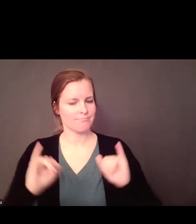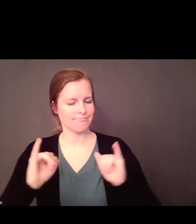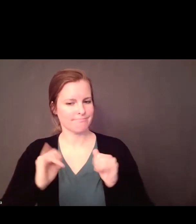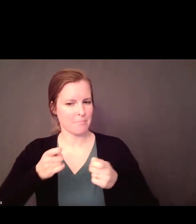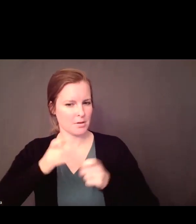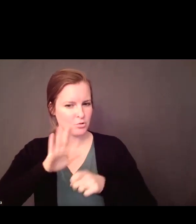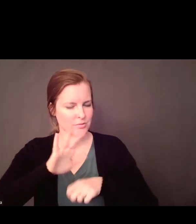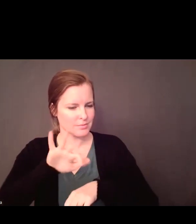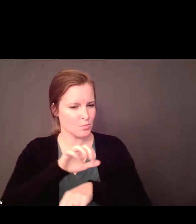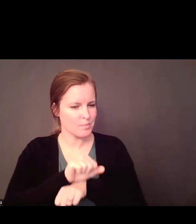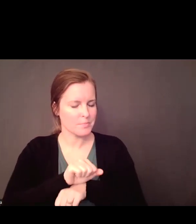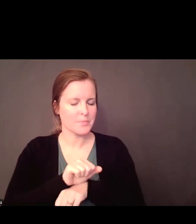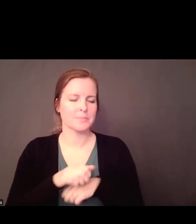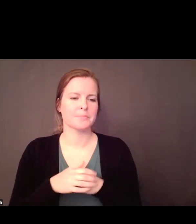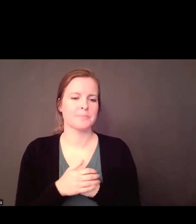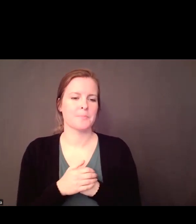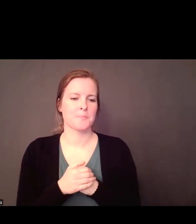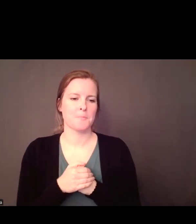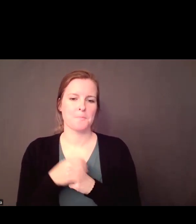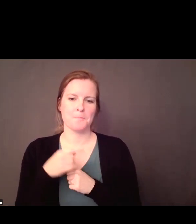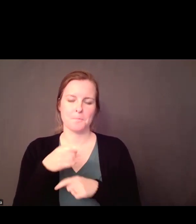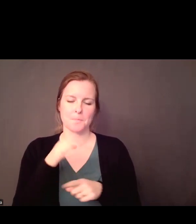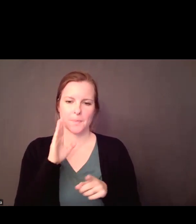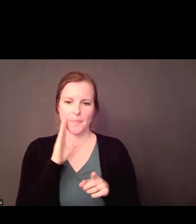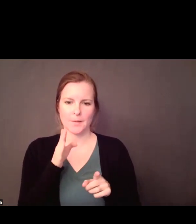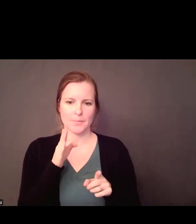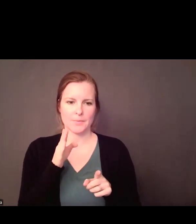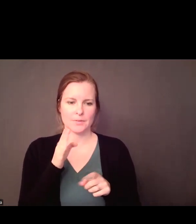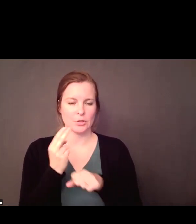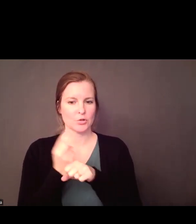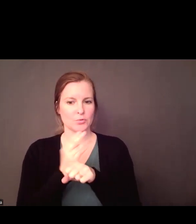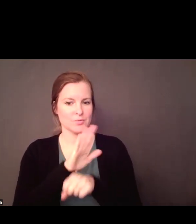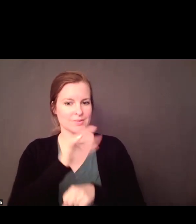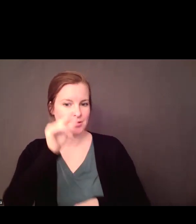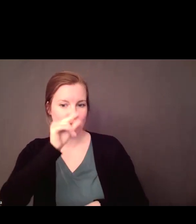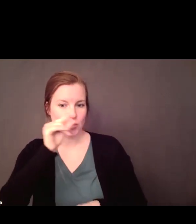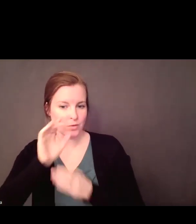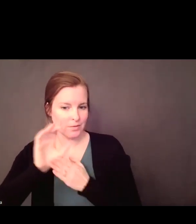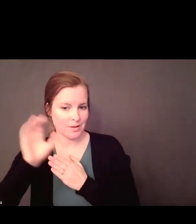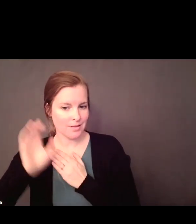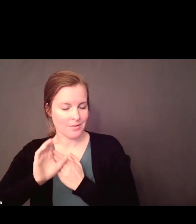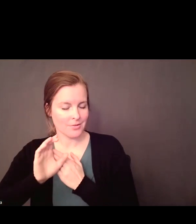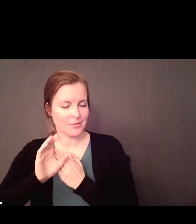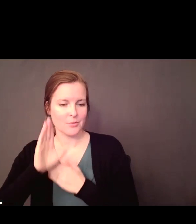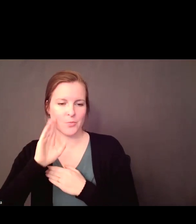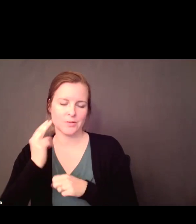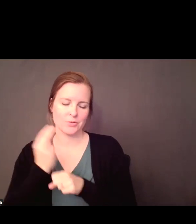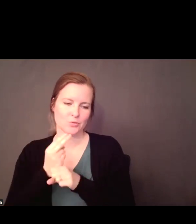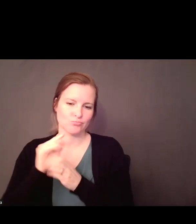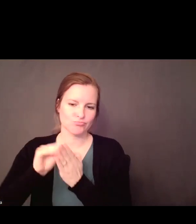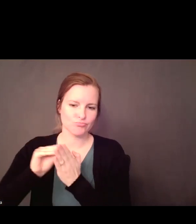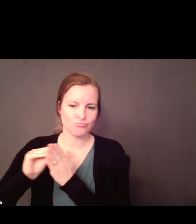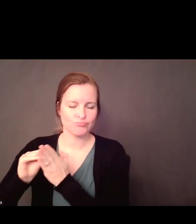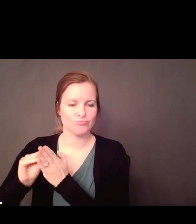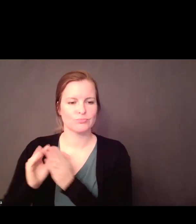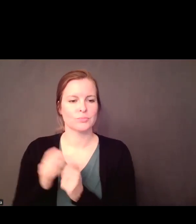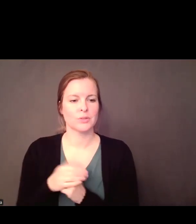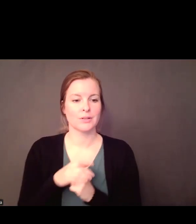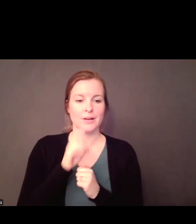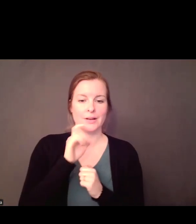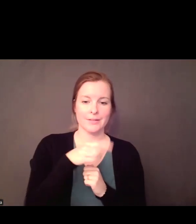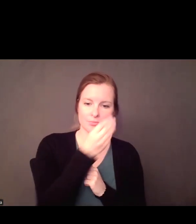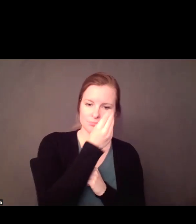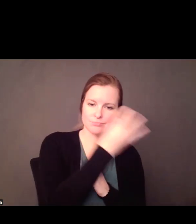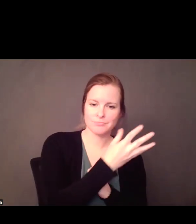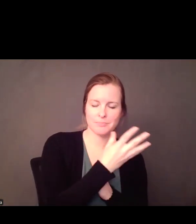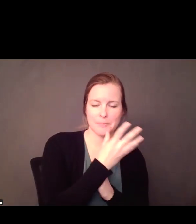appointments. He's going to be using his Google Calendar for that. He needs to relay information to his